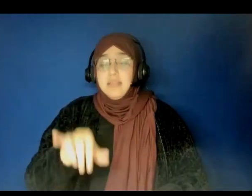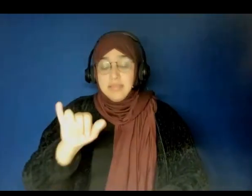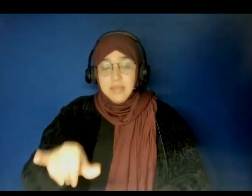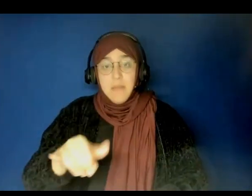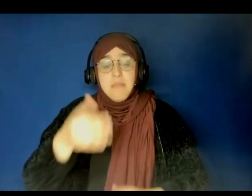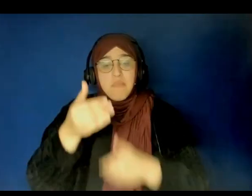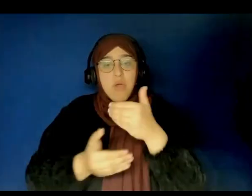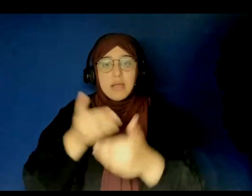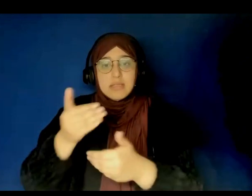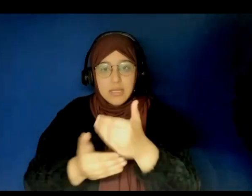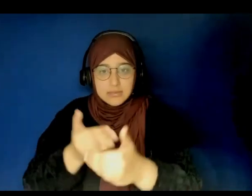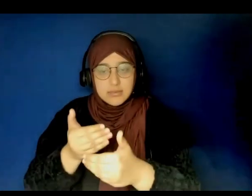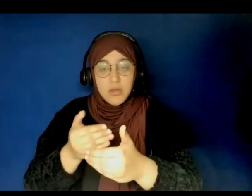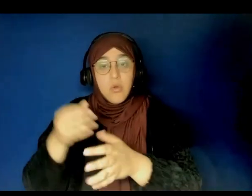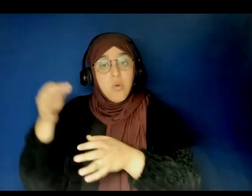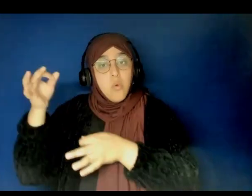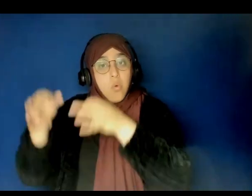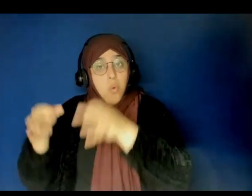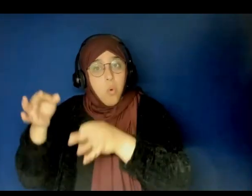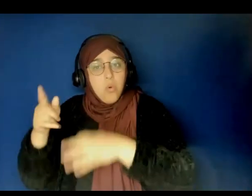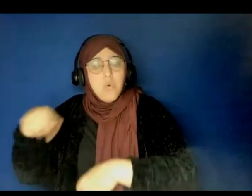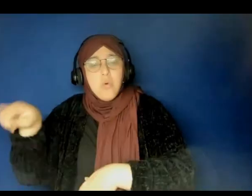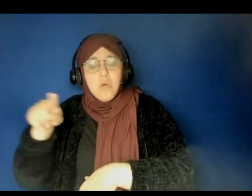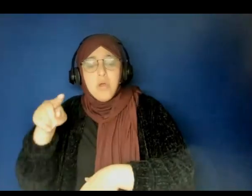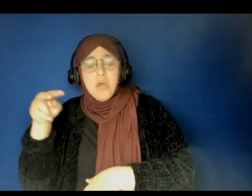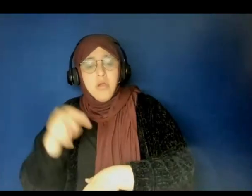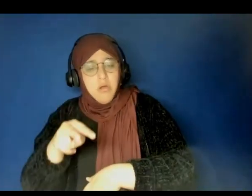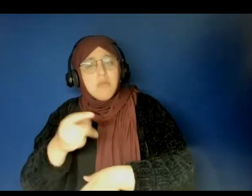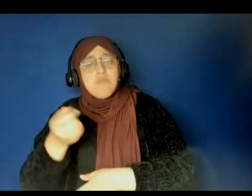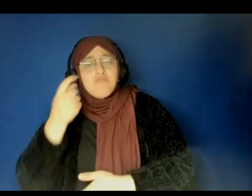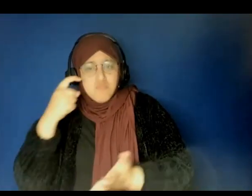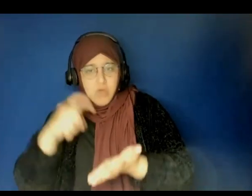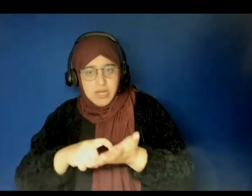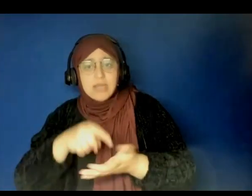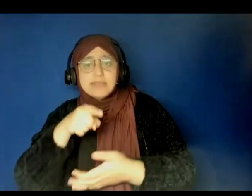court recognizes that legally